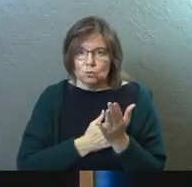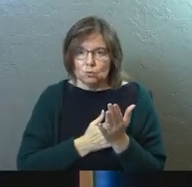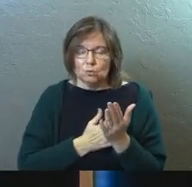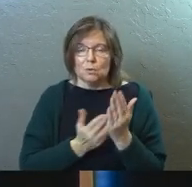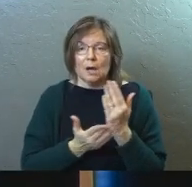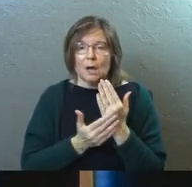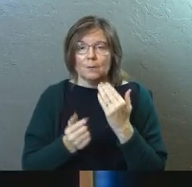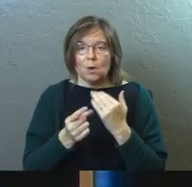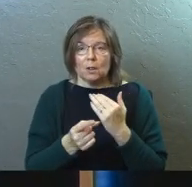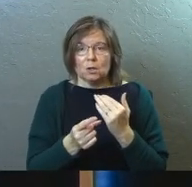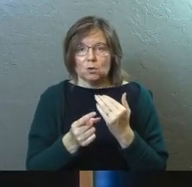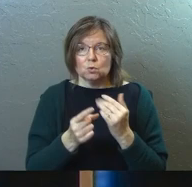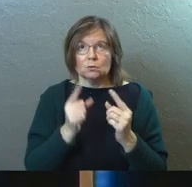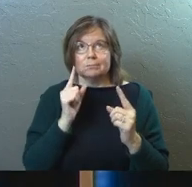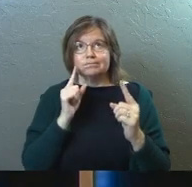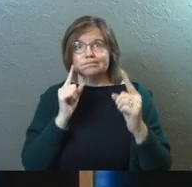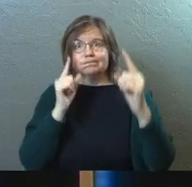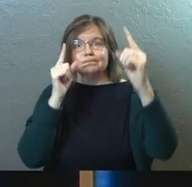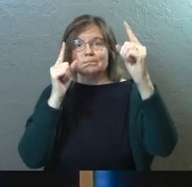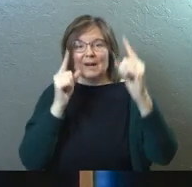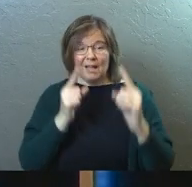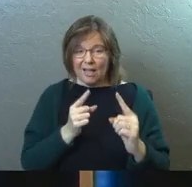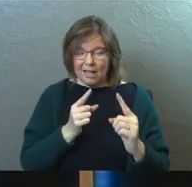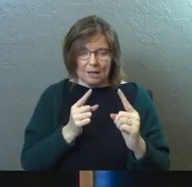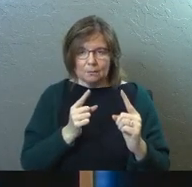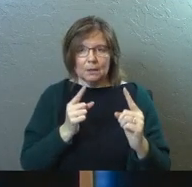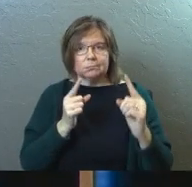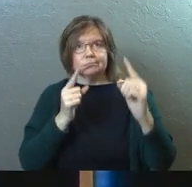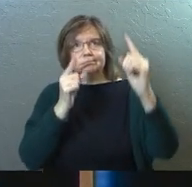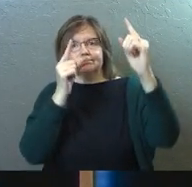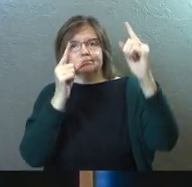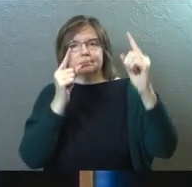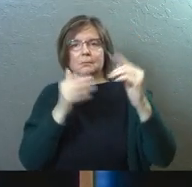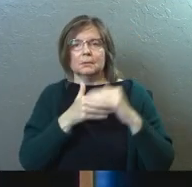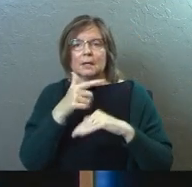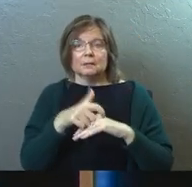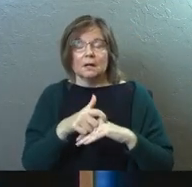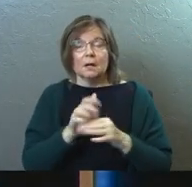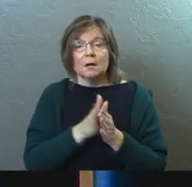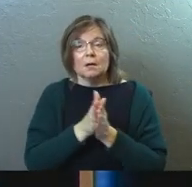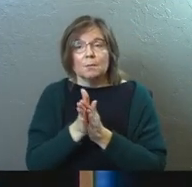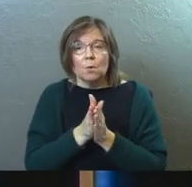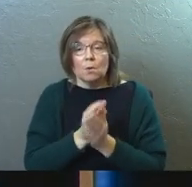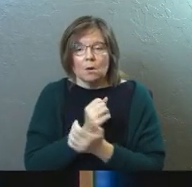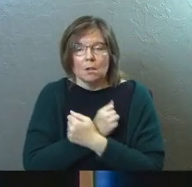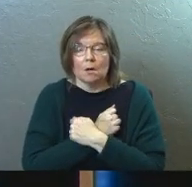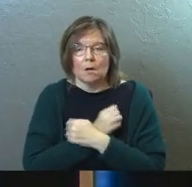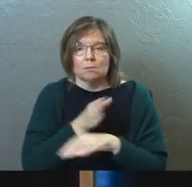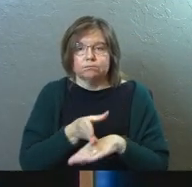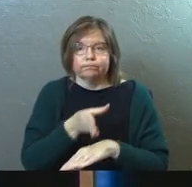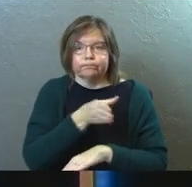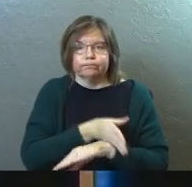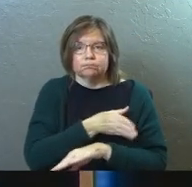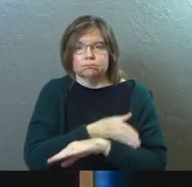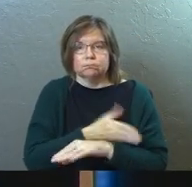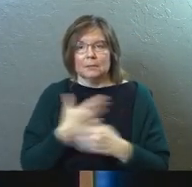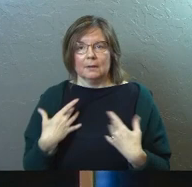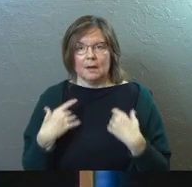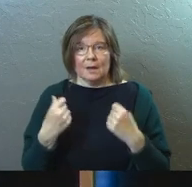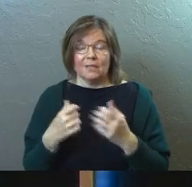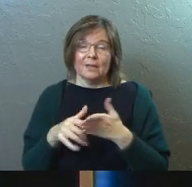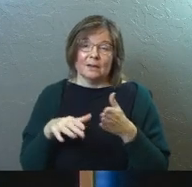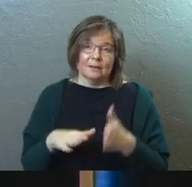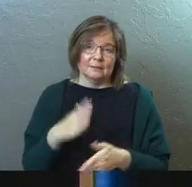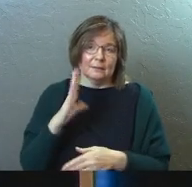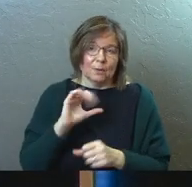I'm calling you to reach higher next time. There's a motive of love and improvement that is in a healthy consequence, and